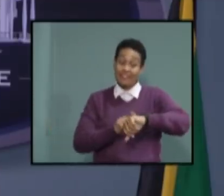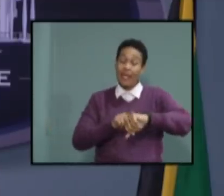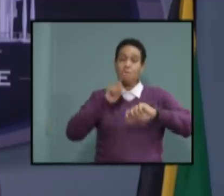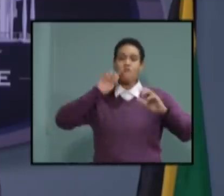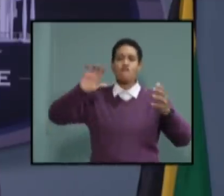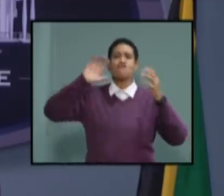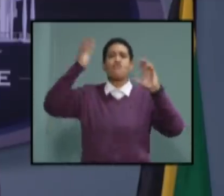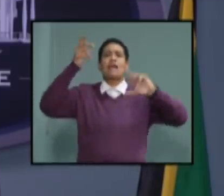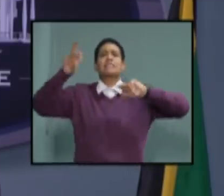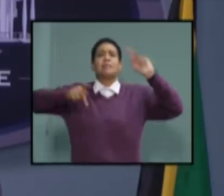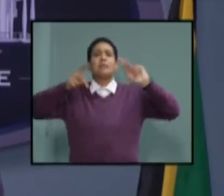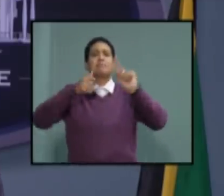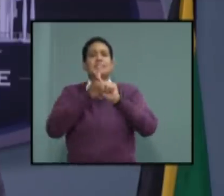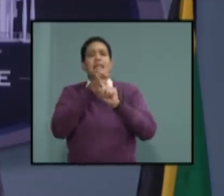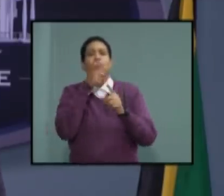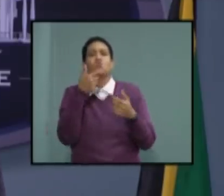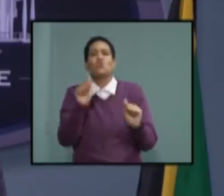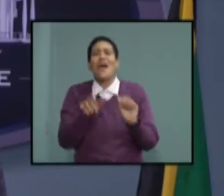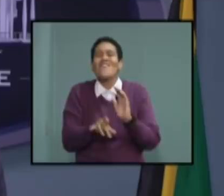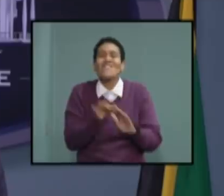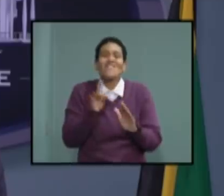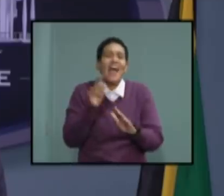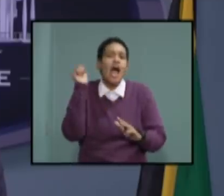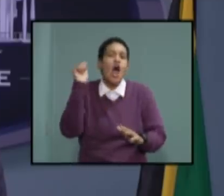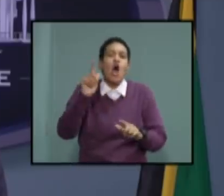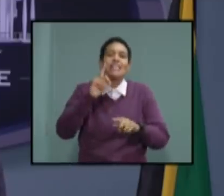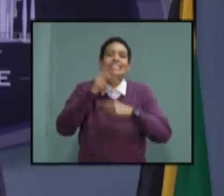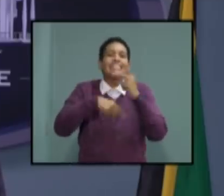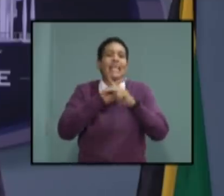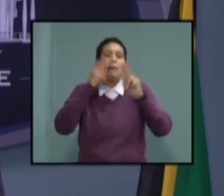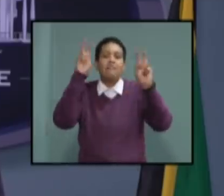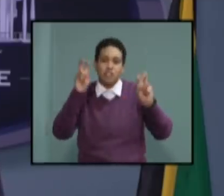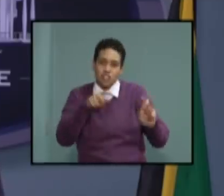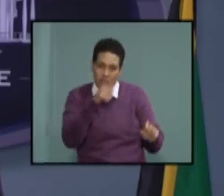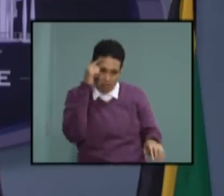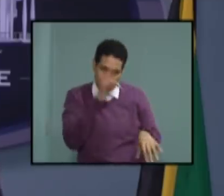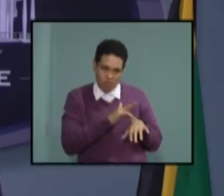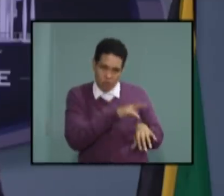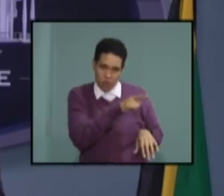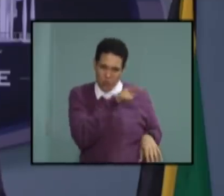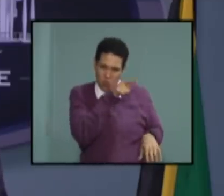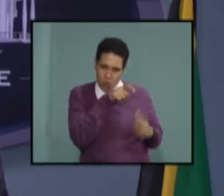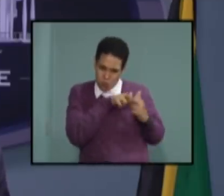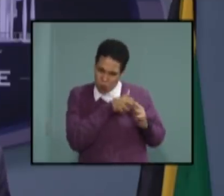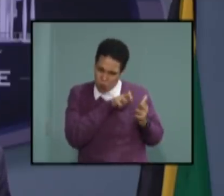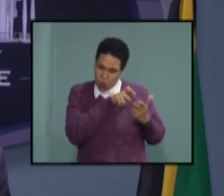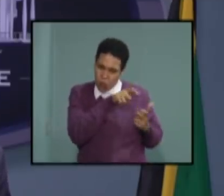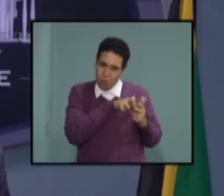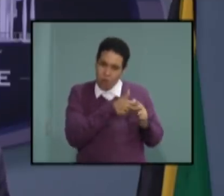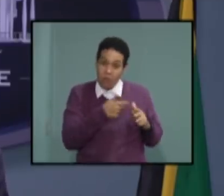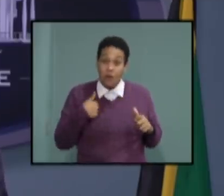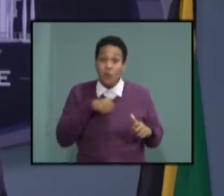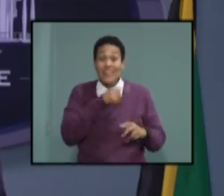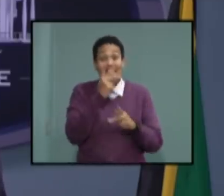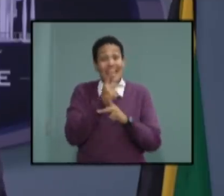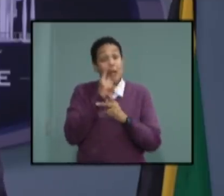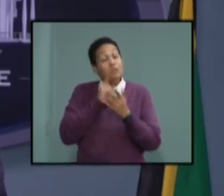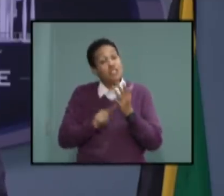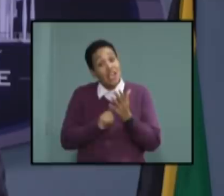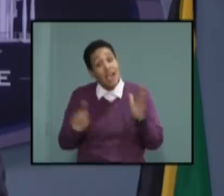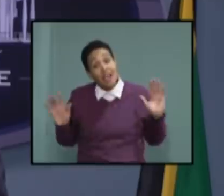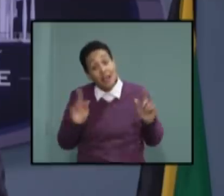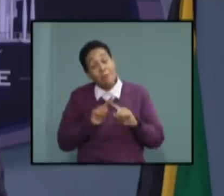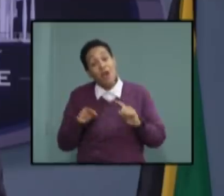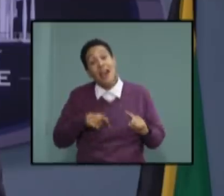there are persons who are trying to find all kinds of issues to hang on to. And we need to be kept in check. But I am